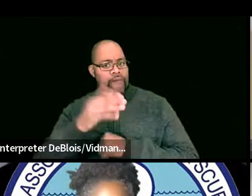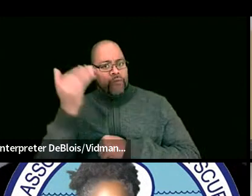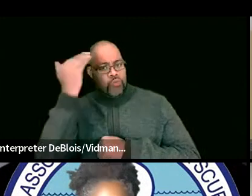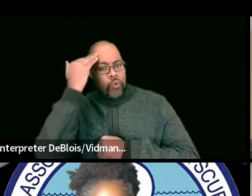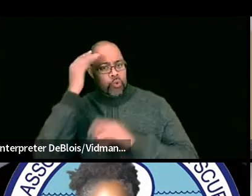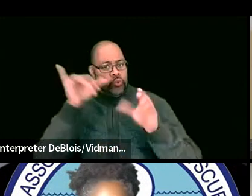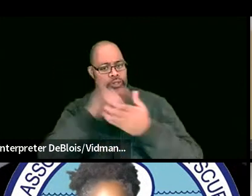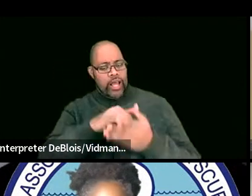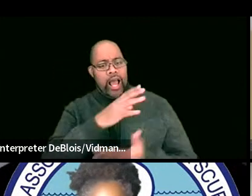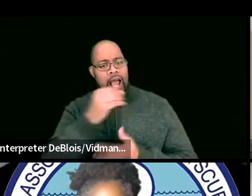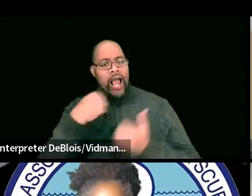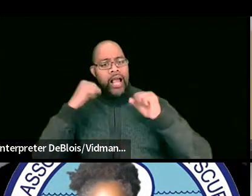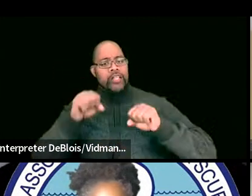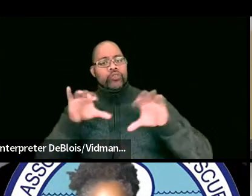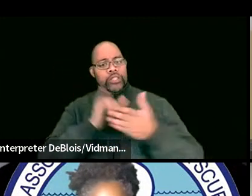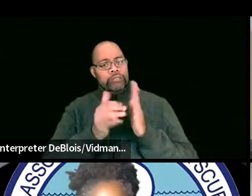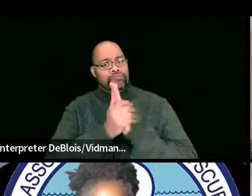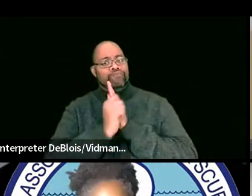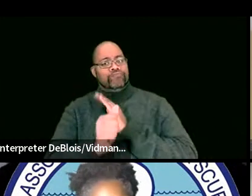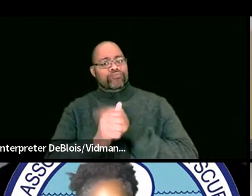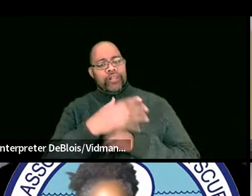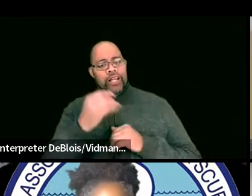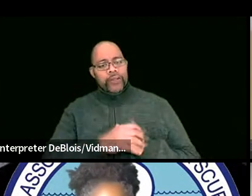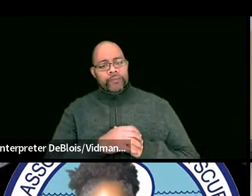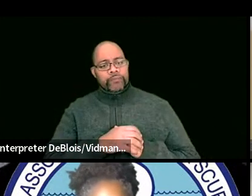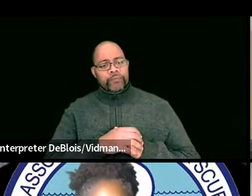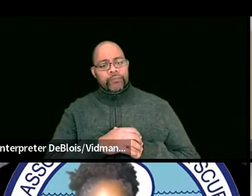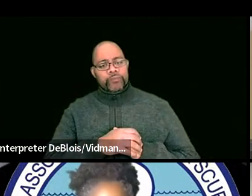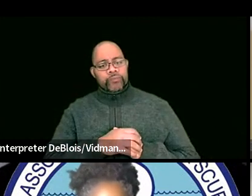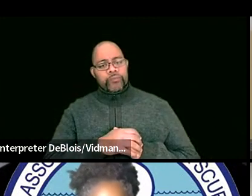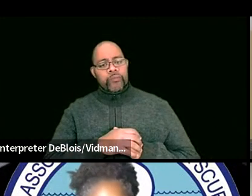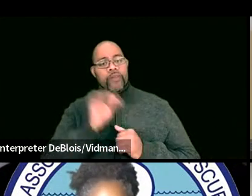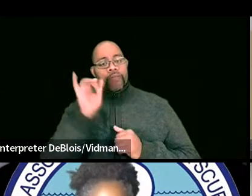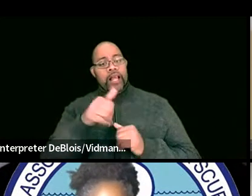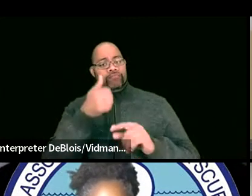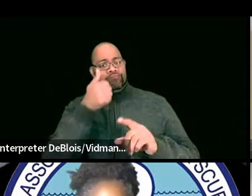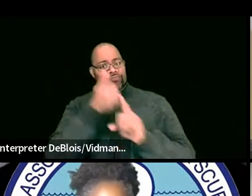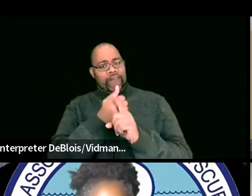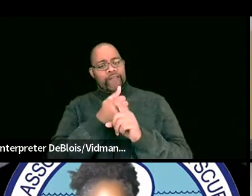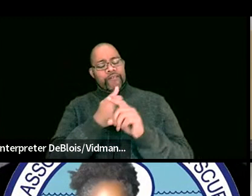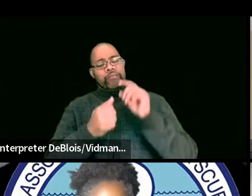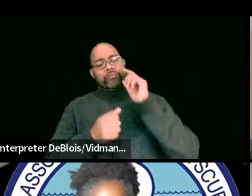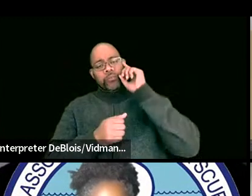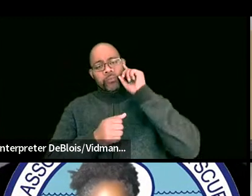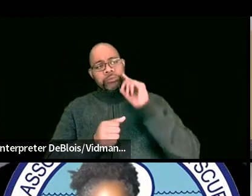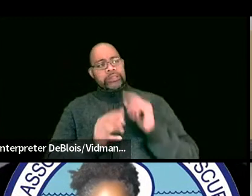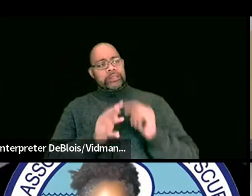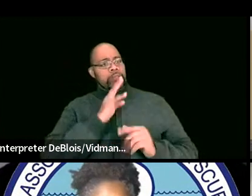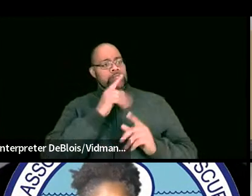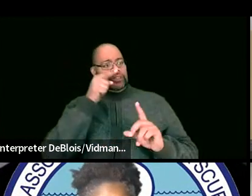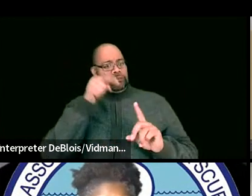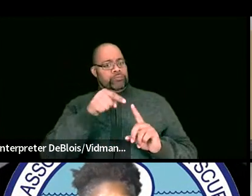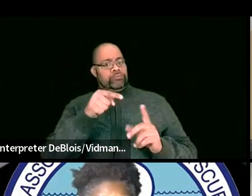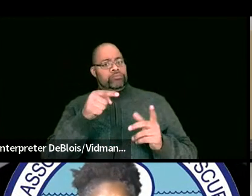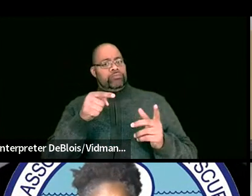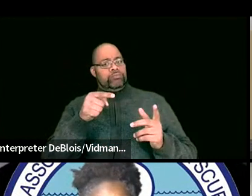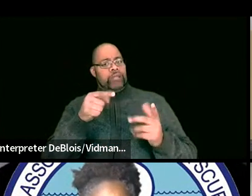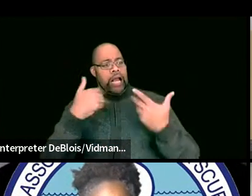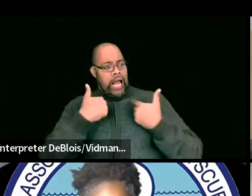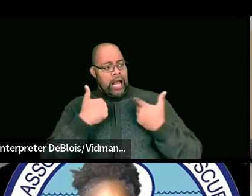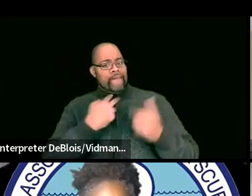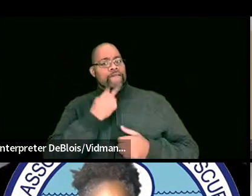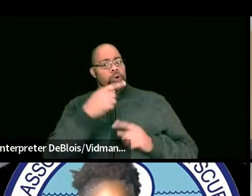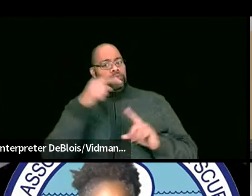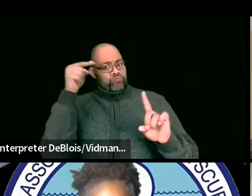do this and I can do it well. And, you know, that in itself speaks, has a